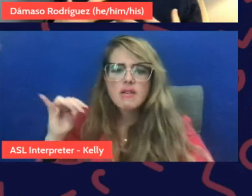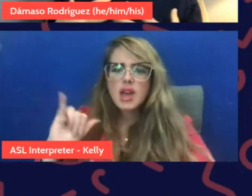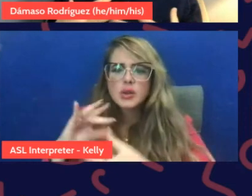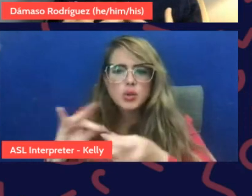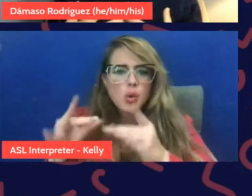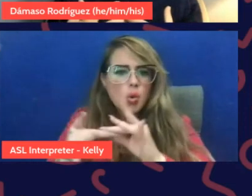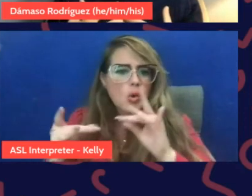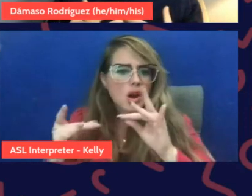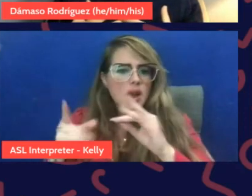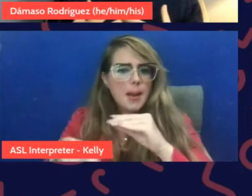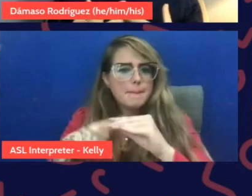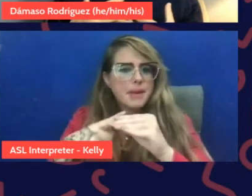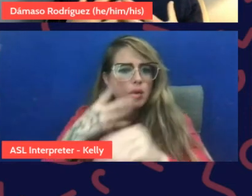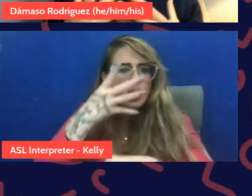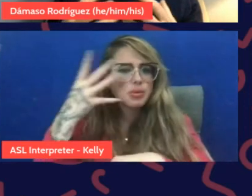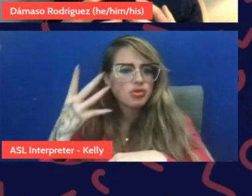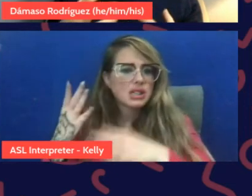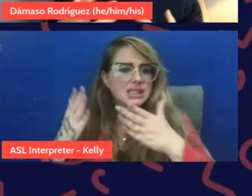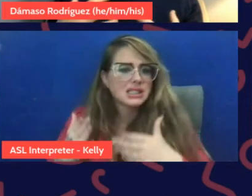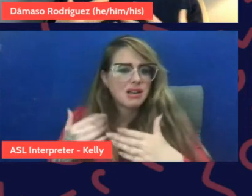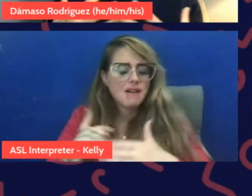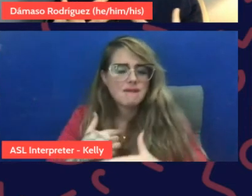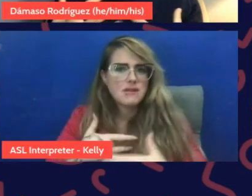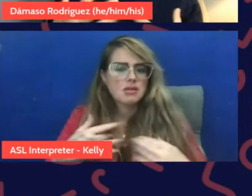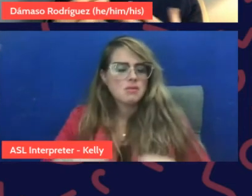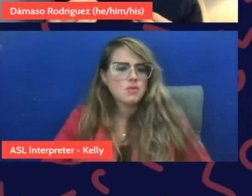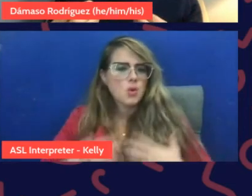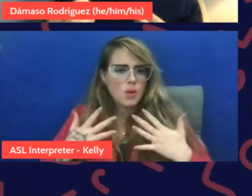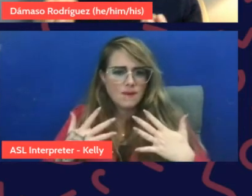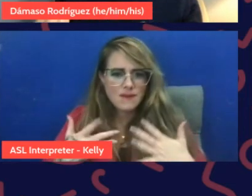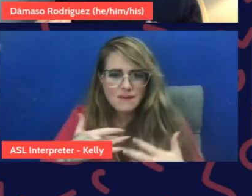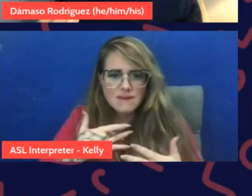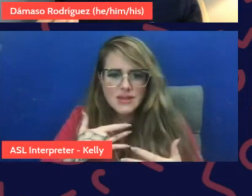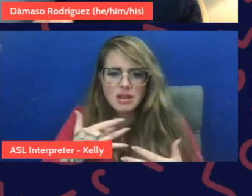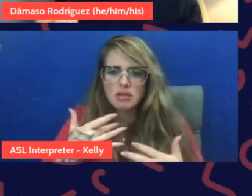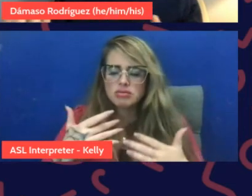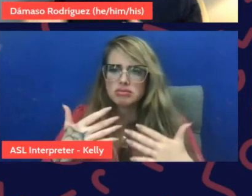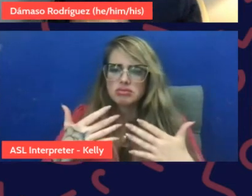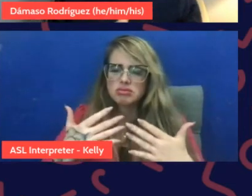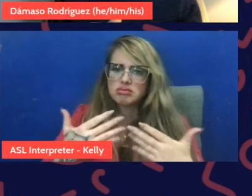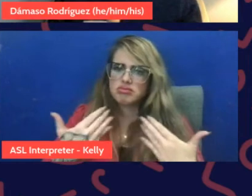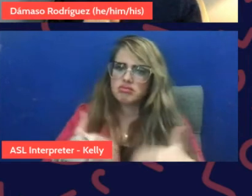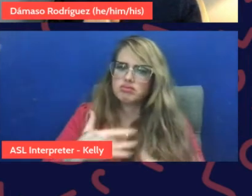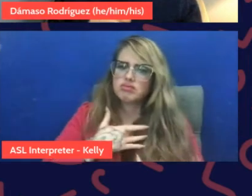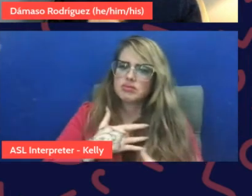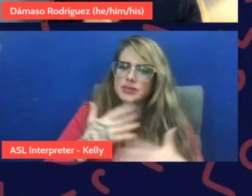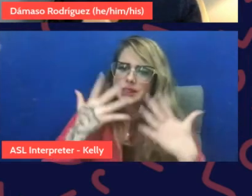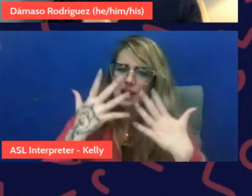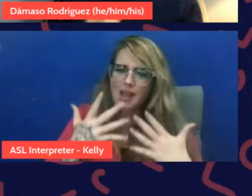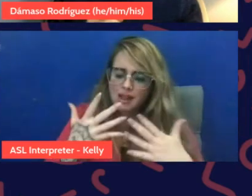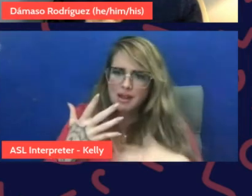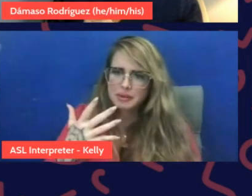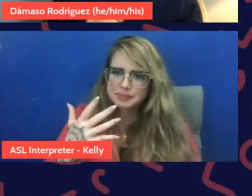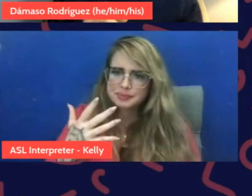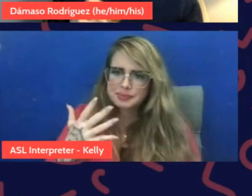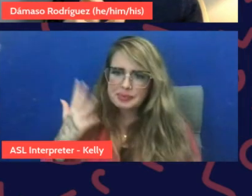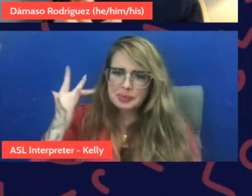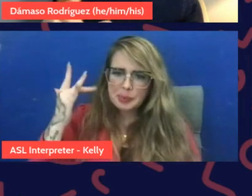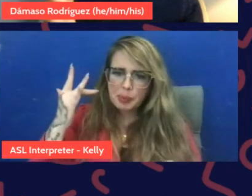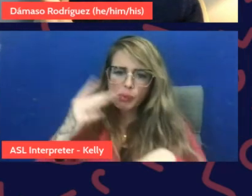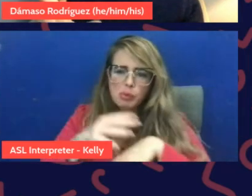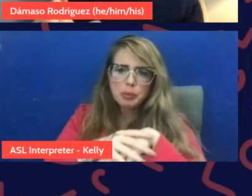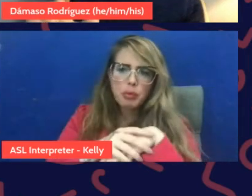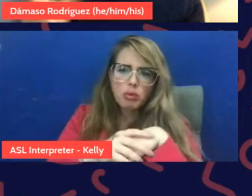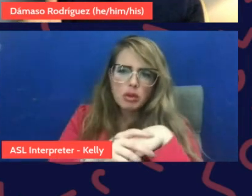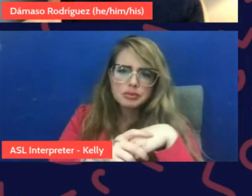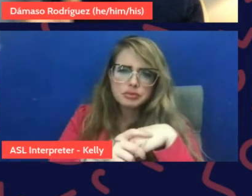I find really moving and kind of resonant and sad, only in that melancholic way, is that and